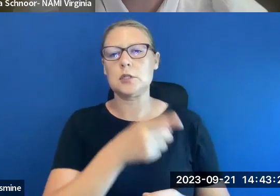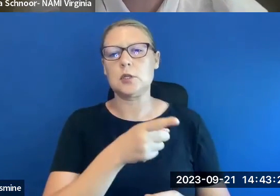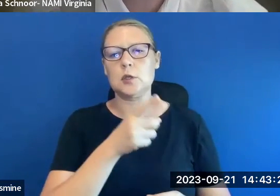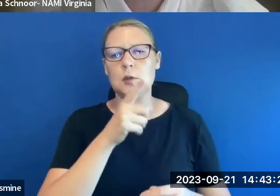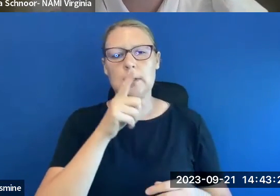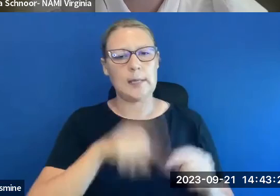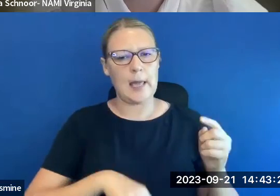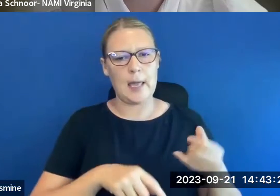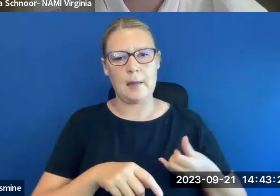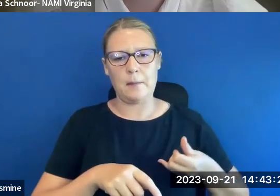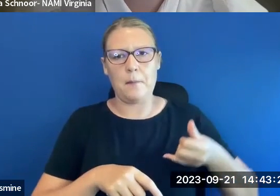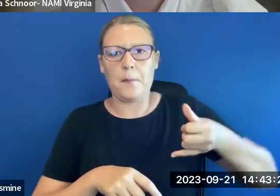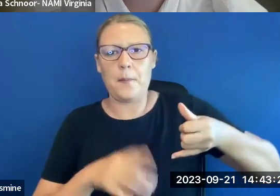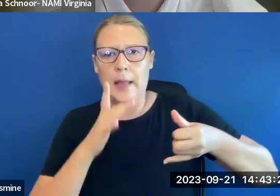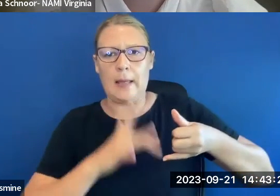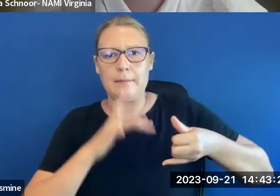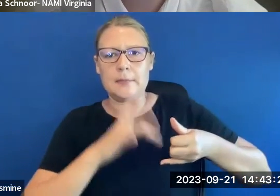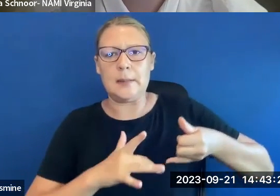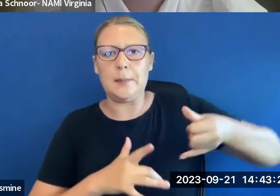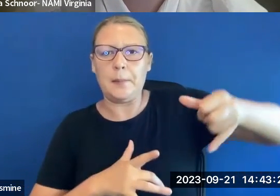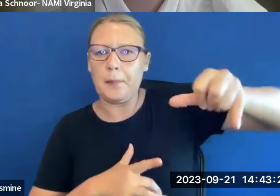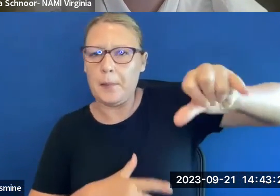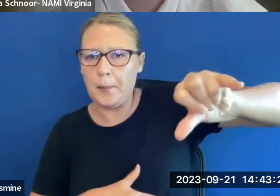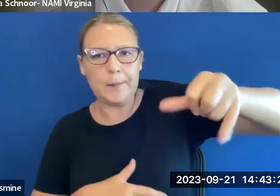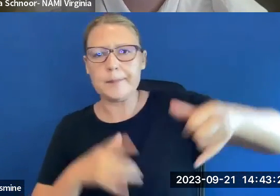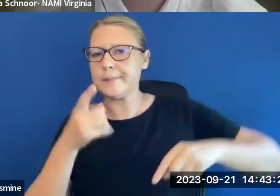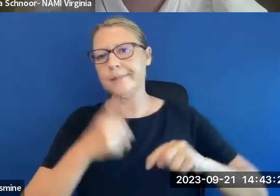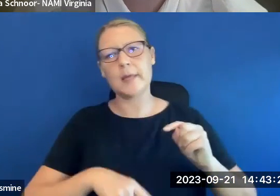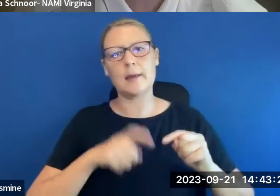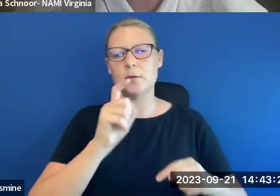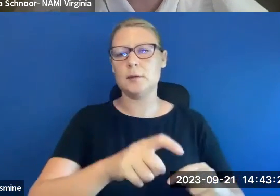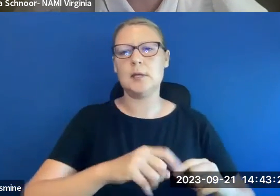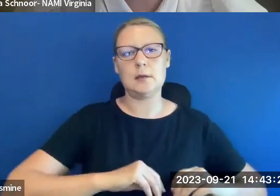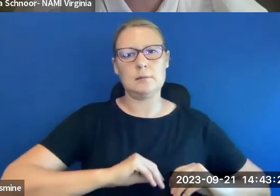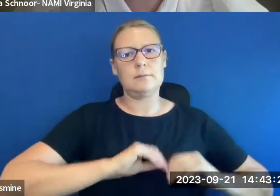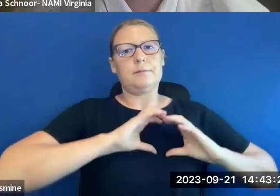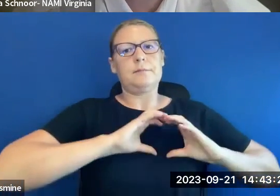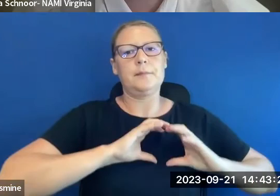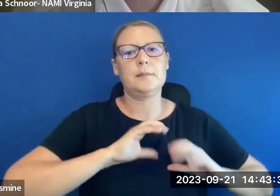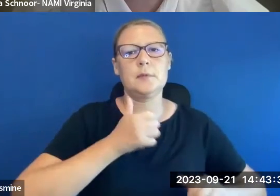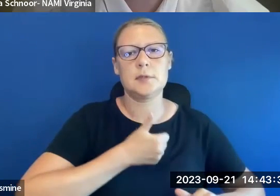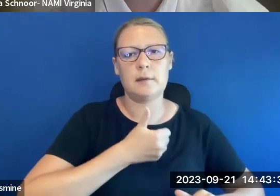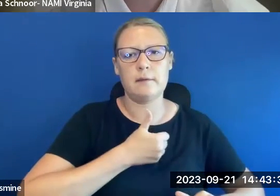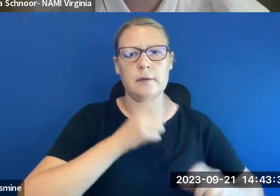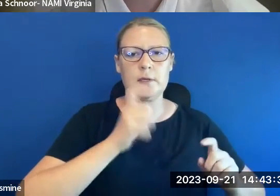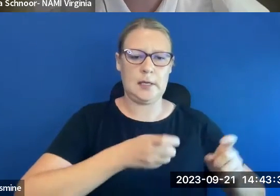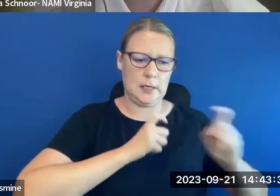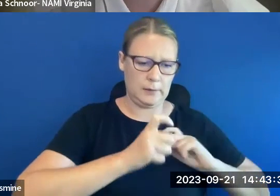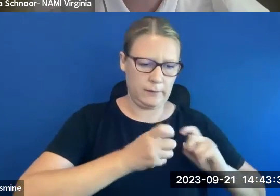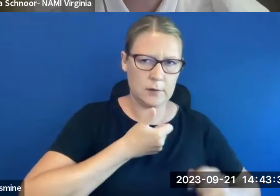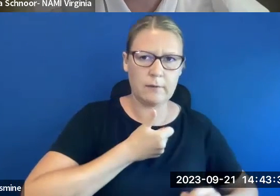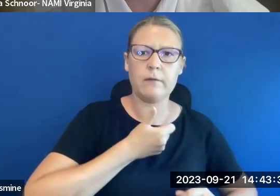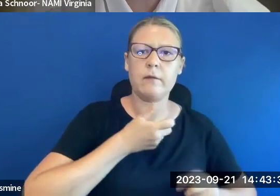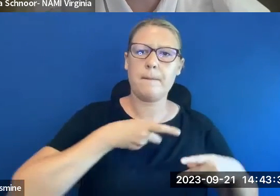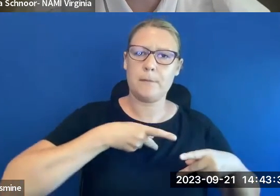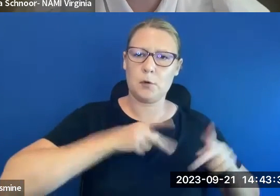be able to learn how to provide that care for yourself and to understand what you need, and give that to yourself. Give yourself